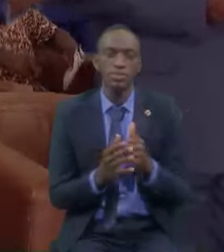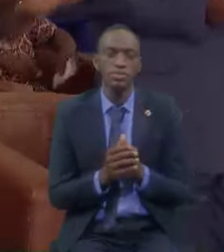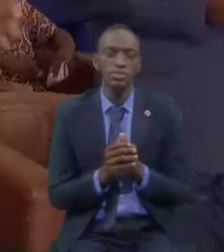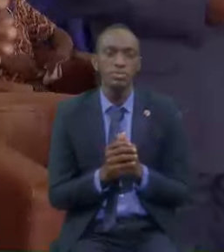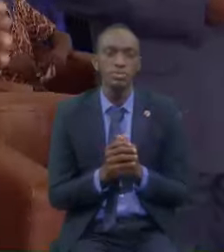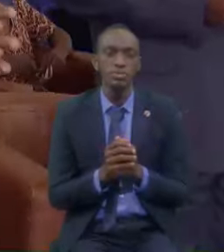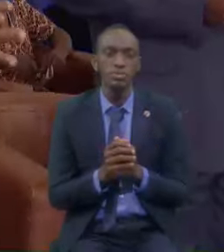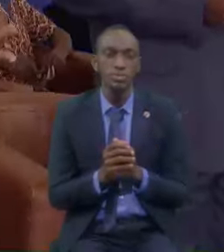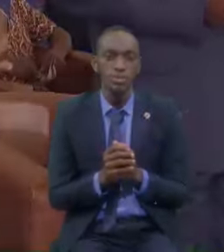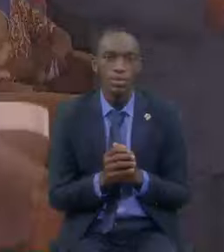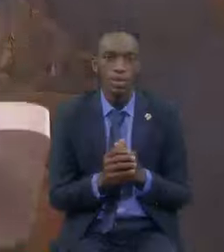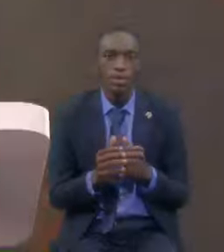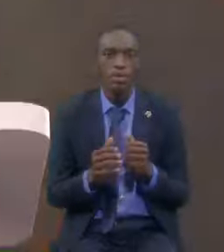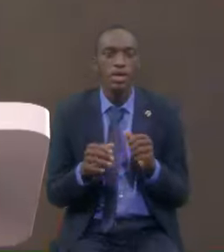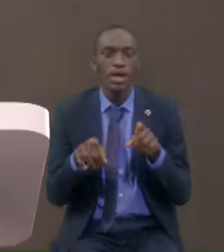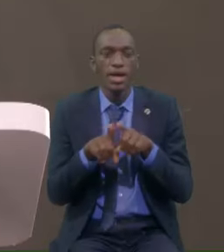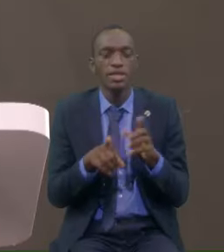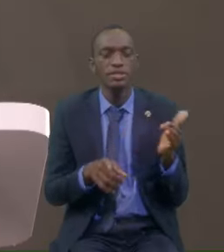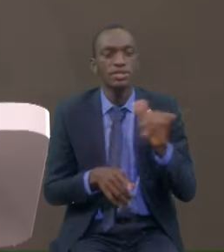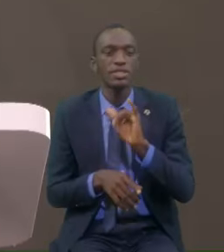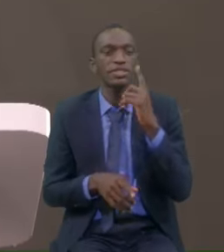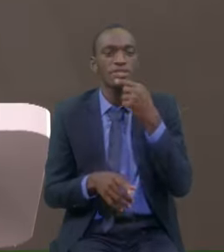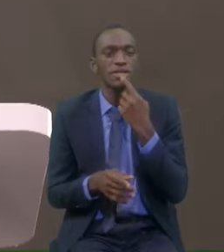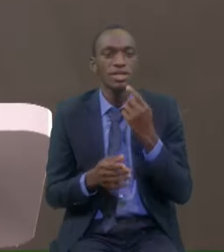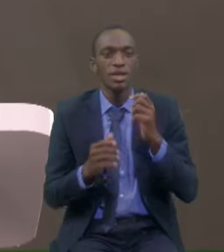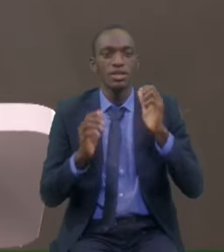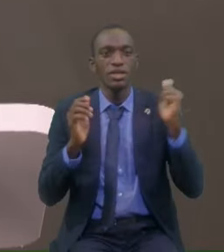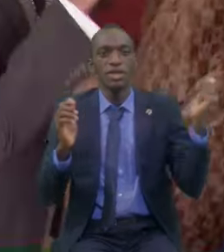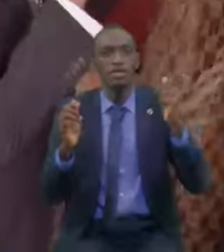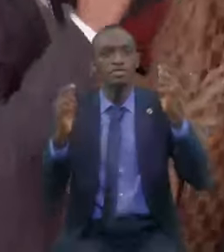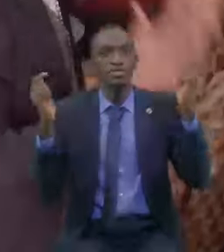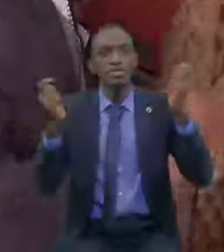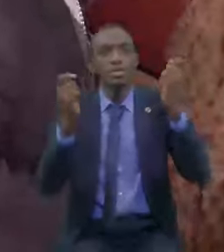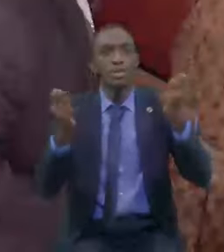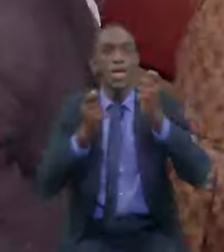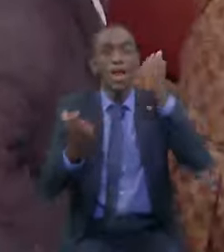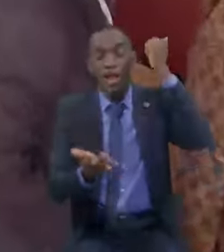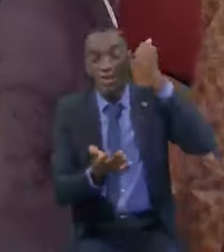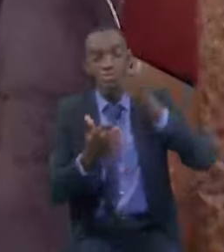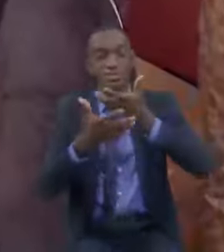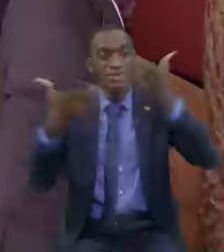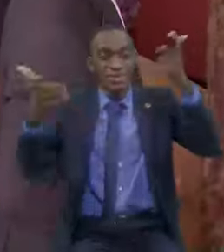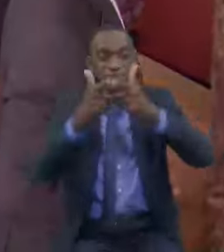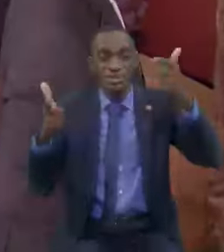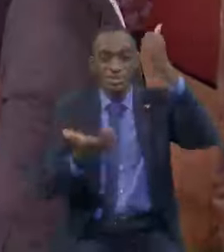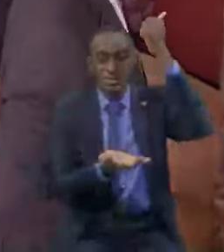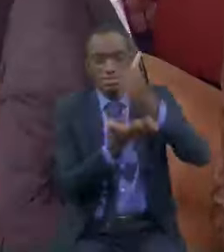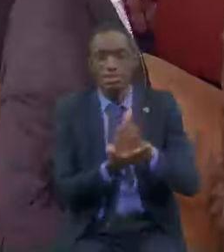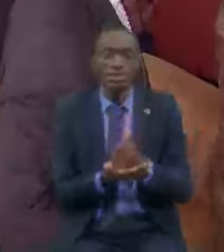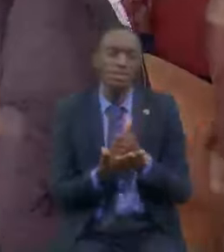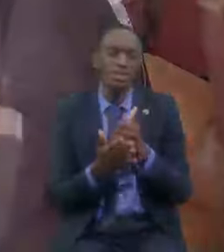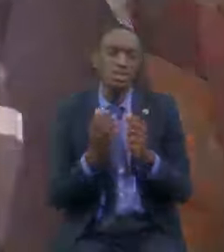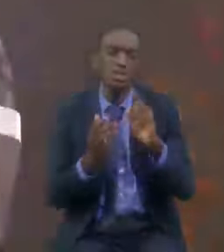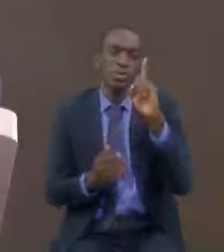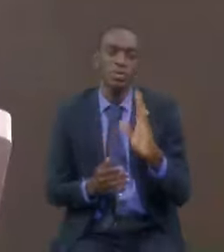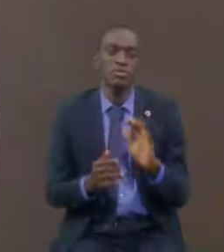As they say, a thunderous amen. God bless you. You can sit